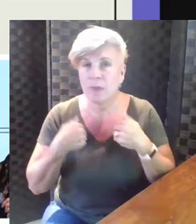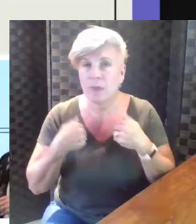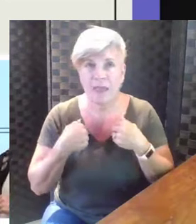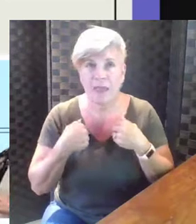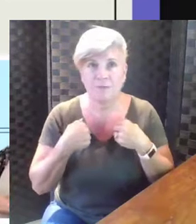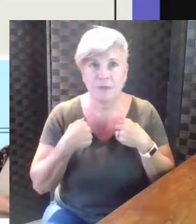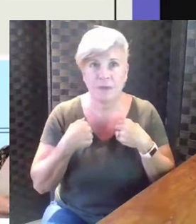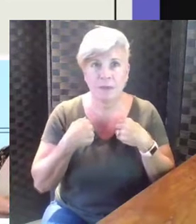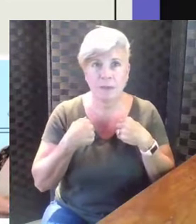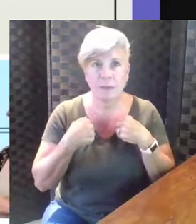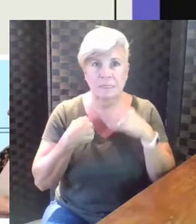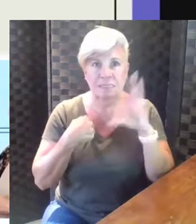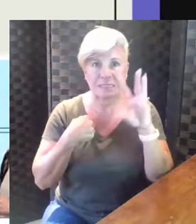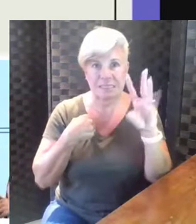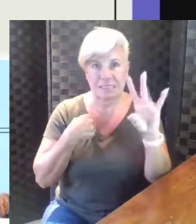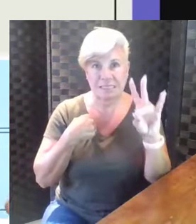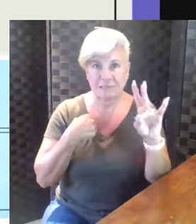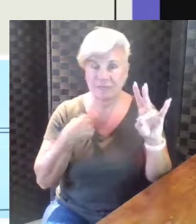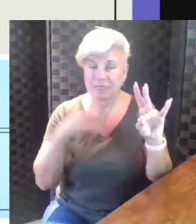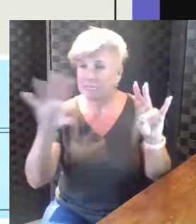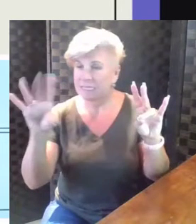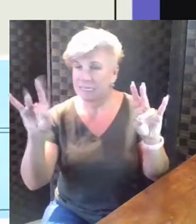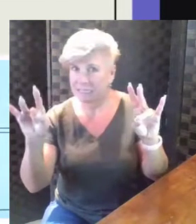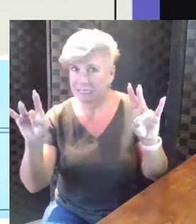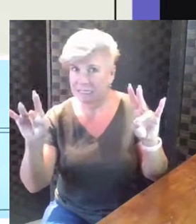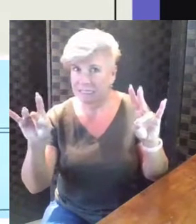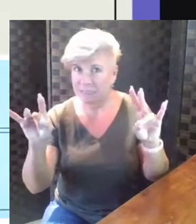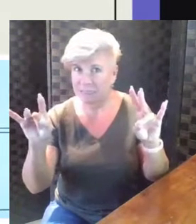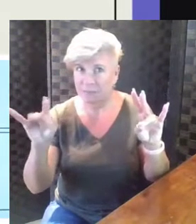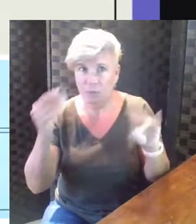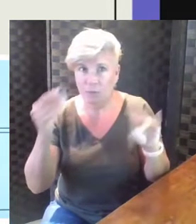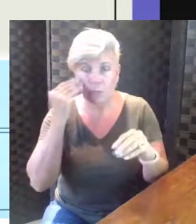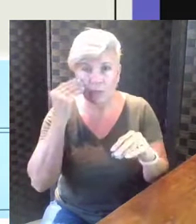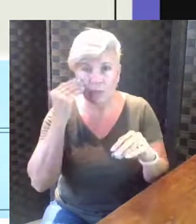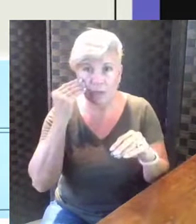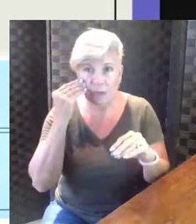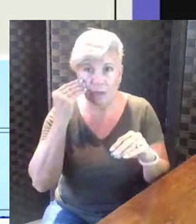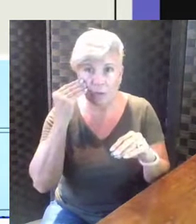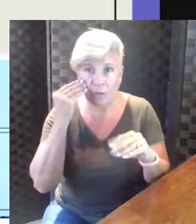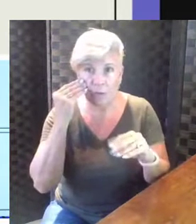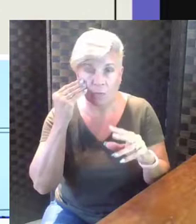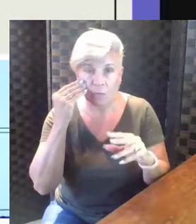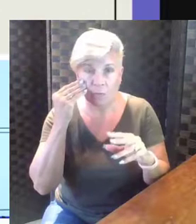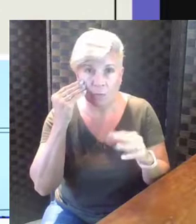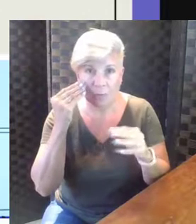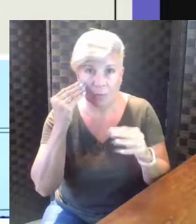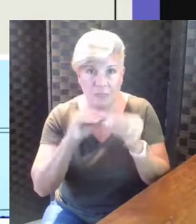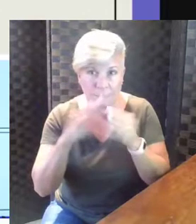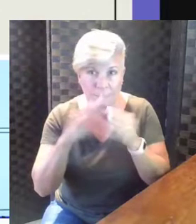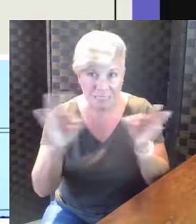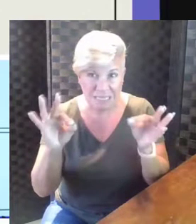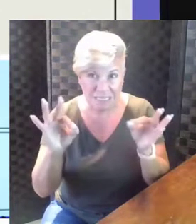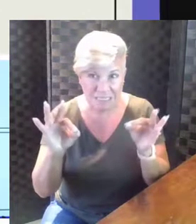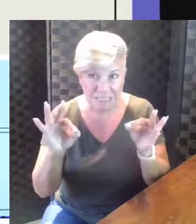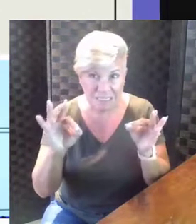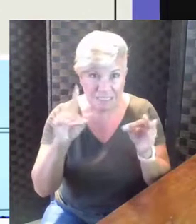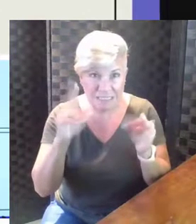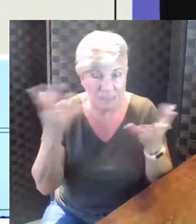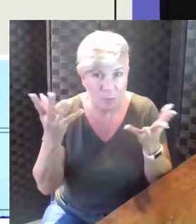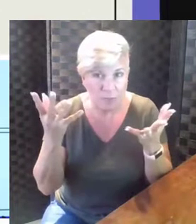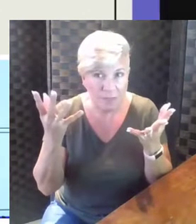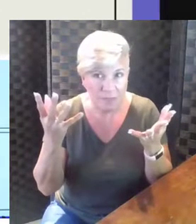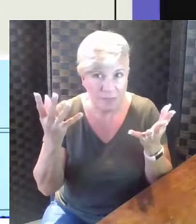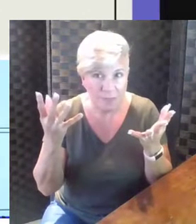parts 67, 18. We know that the equation that we need to create from that bar model is